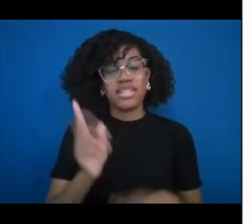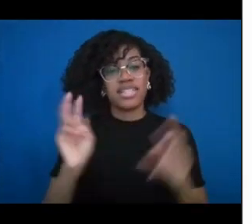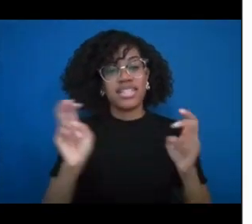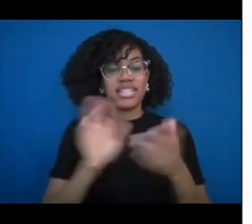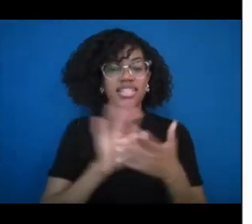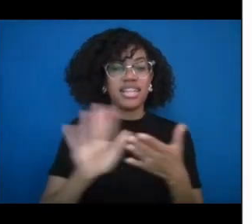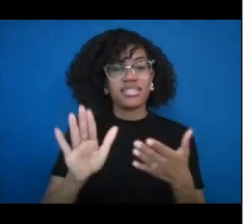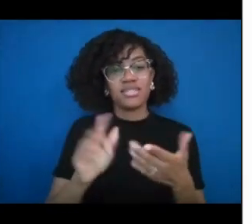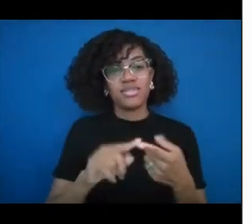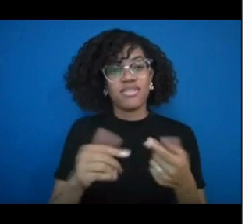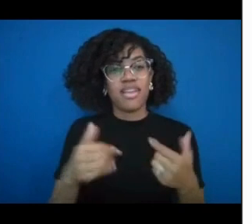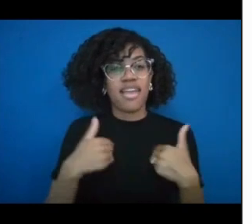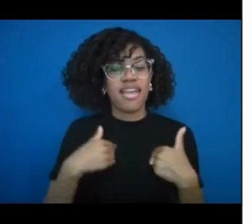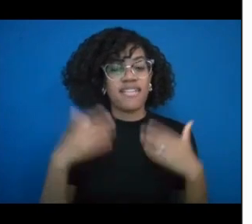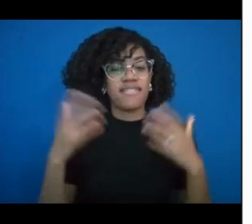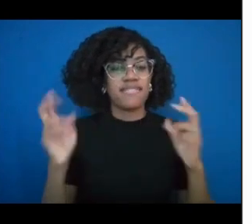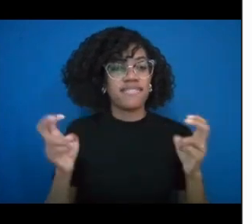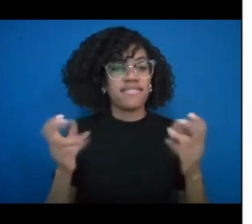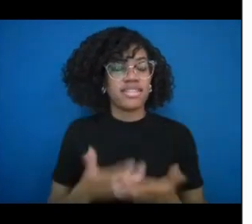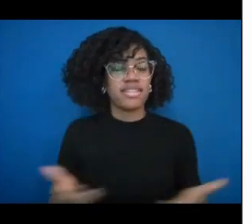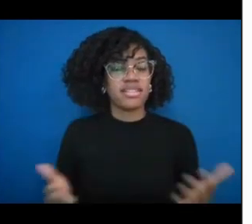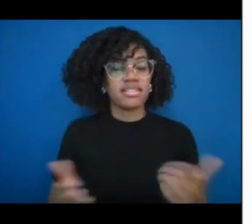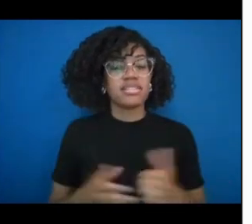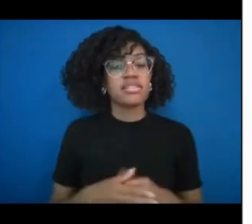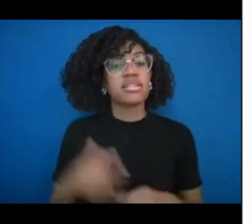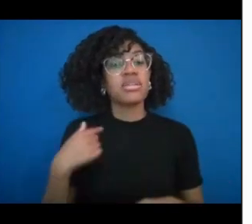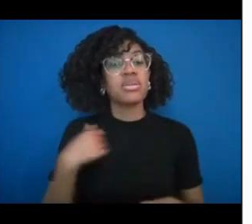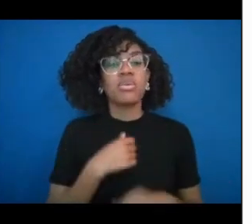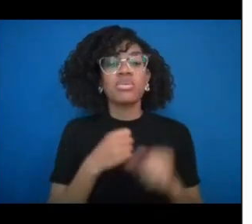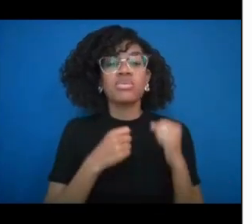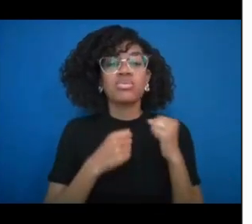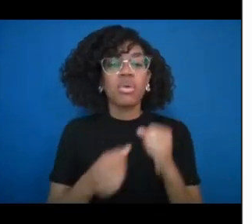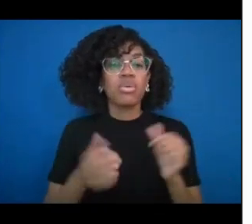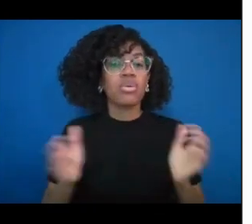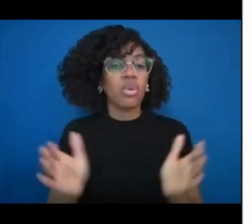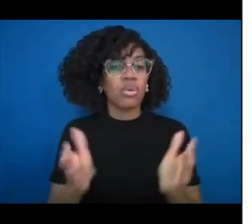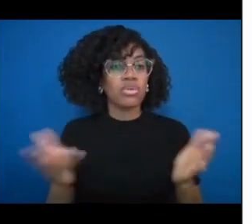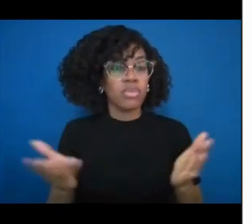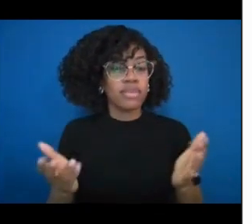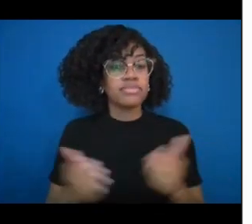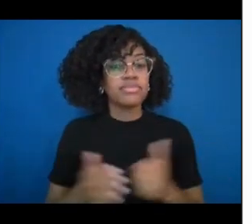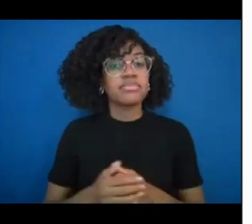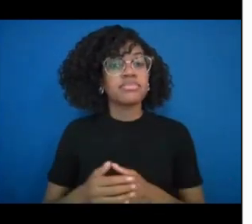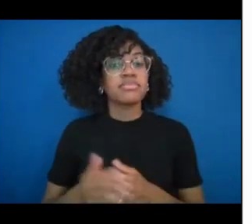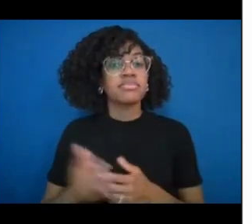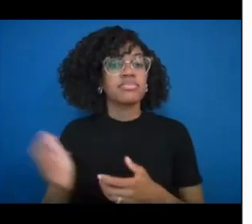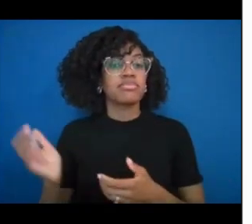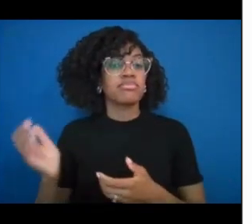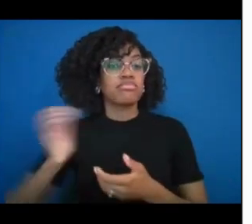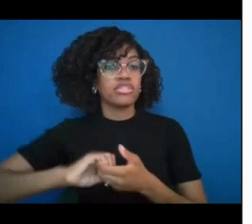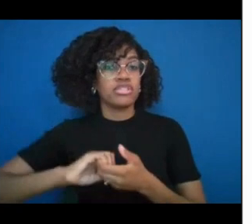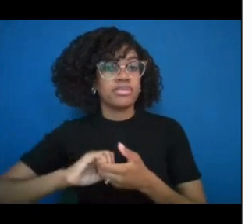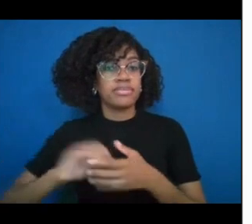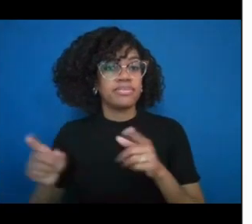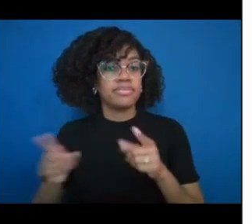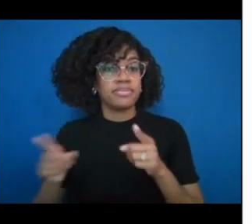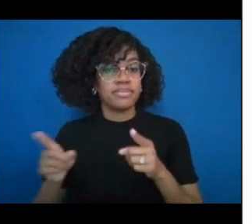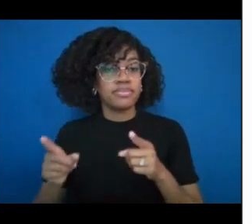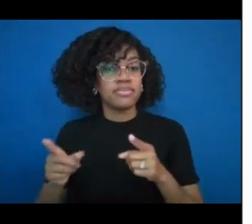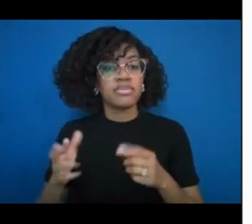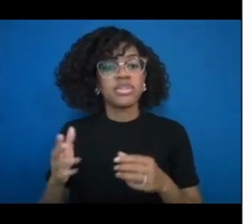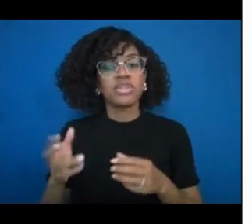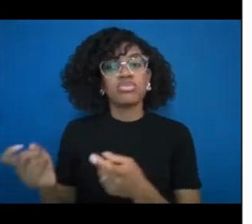good to have. We strongly encourage partnerships to recruit those with barriers to the labor market.